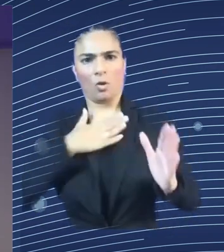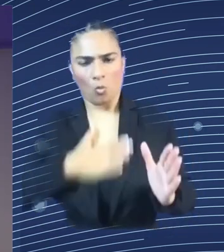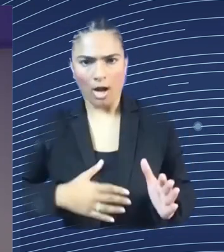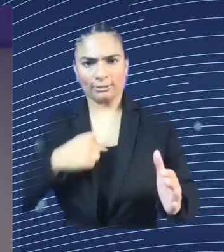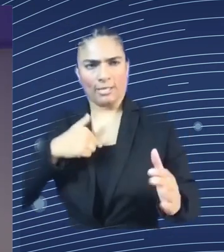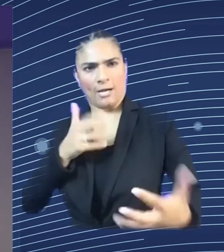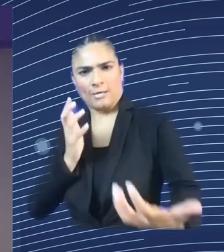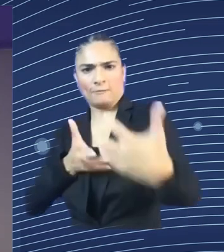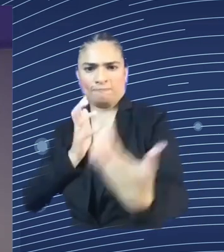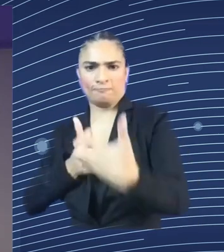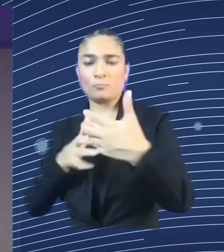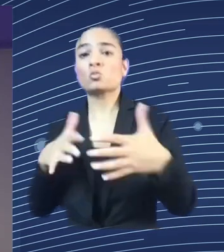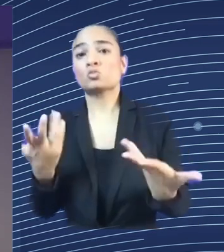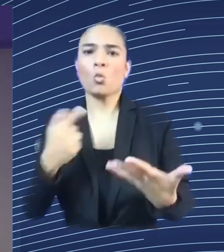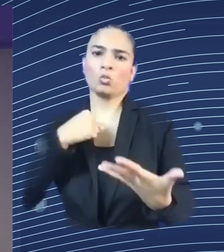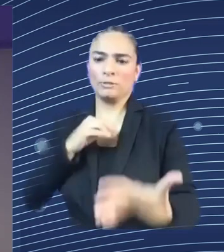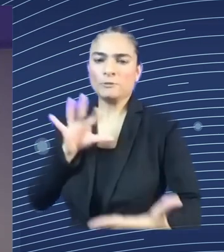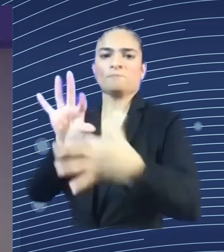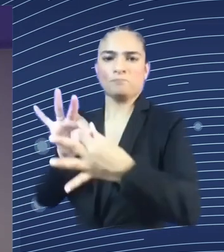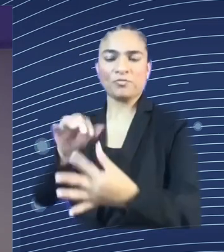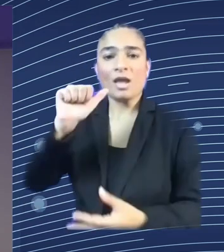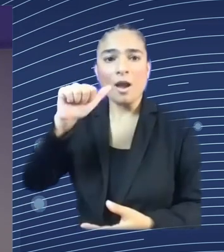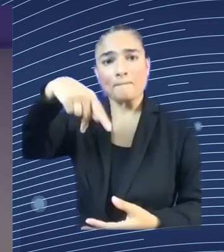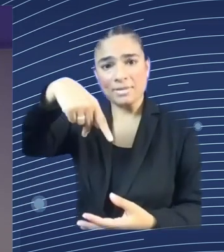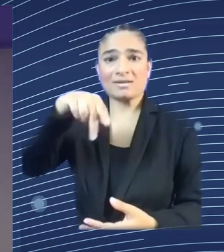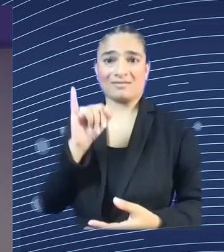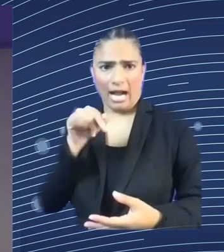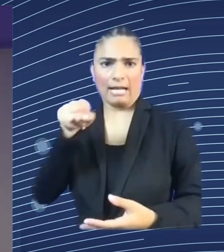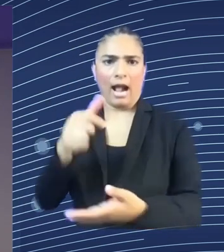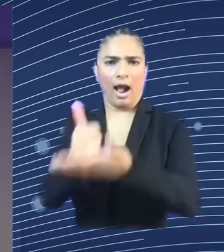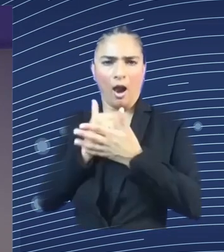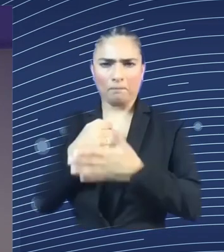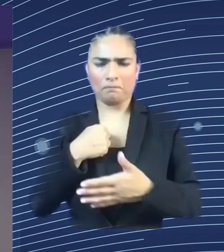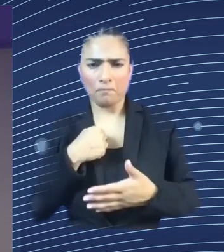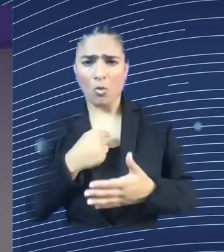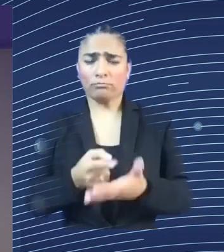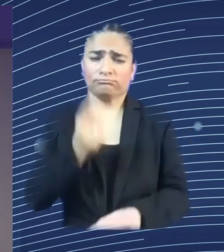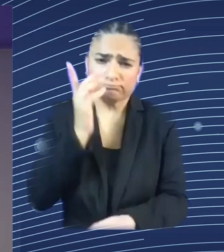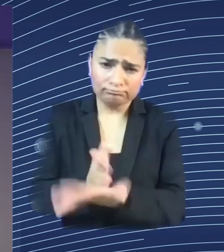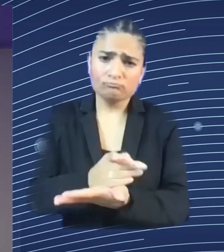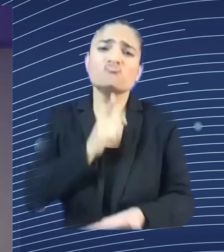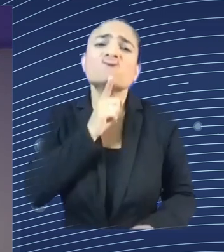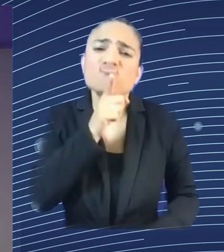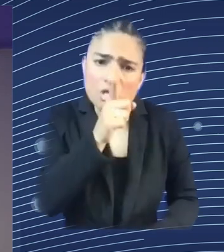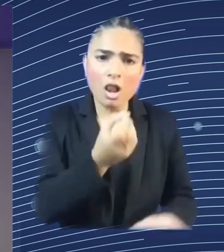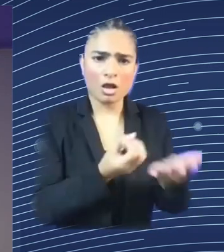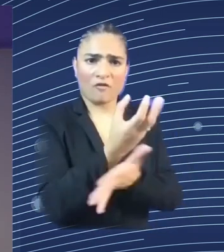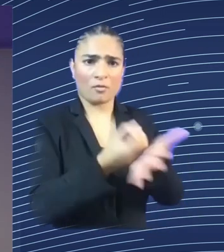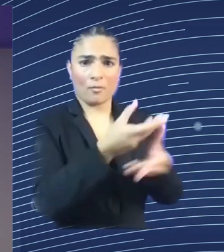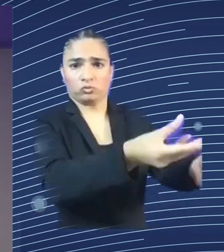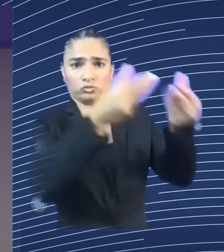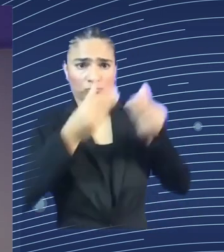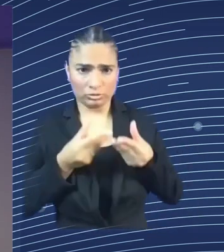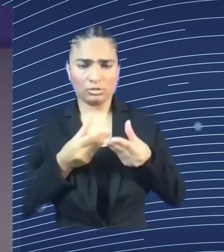provide a default weighting, but we enable them to customize it because we think that they have their own methodology and that they want to customize it for their own